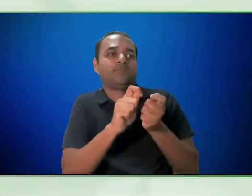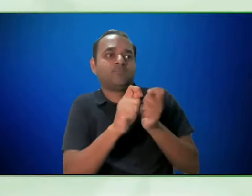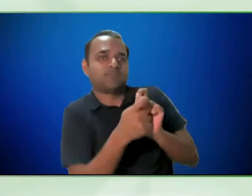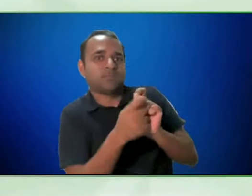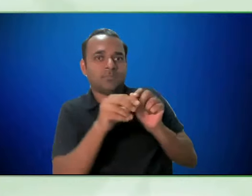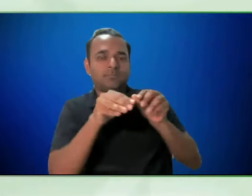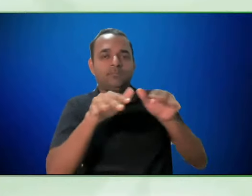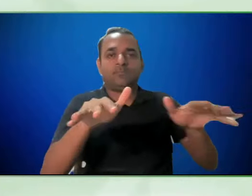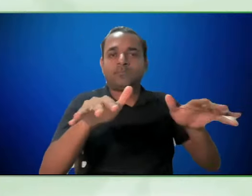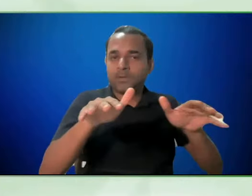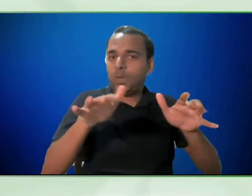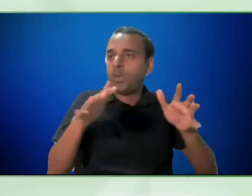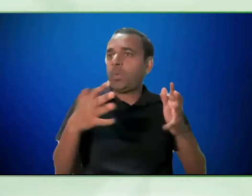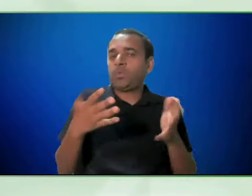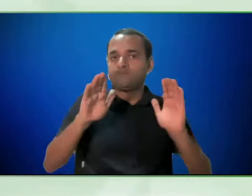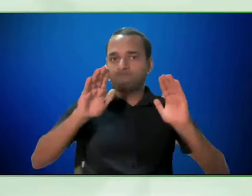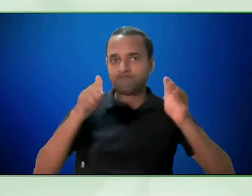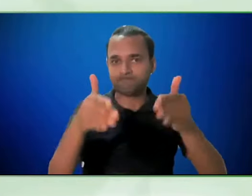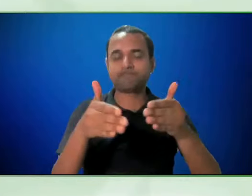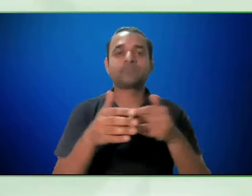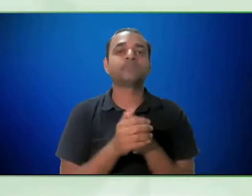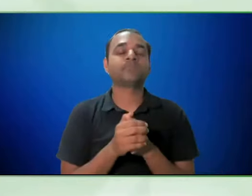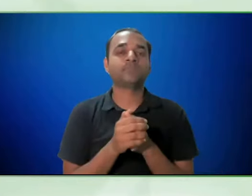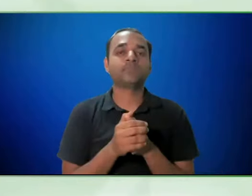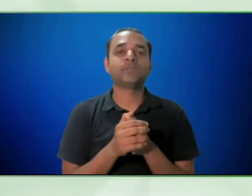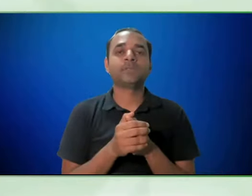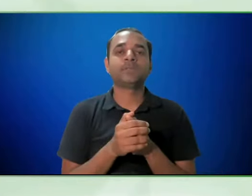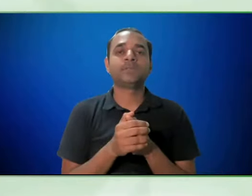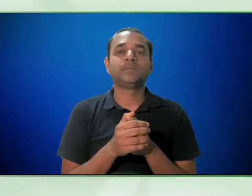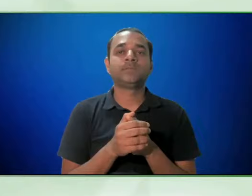there have been more and more of demands for